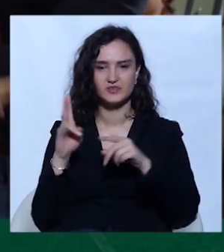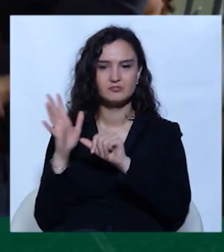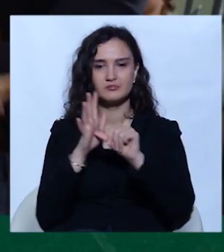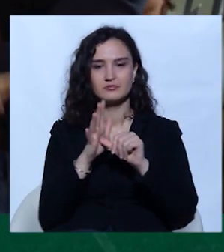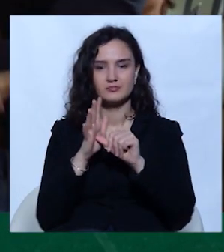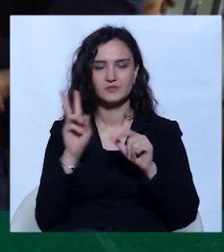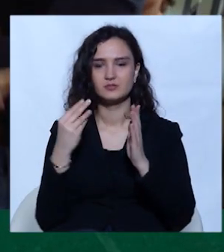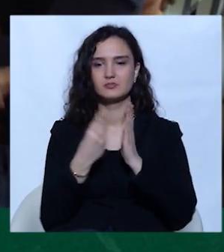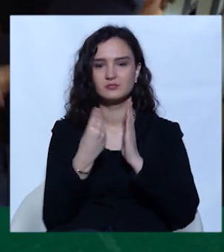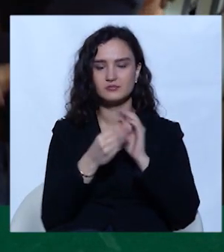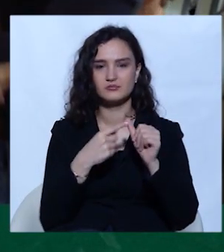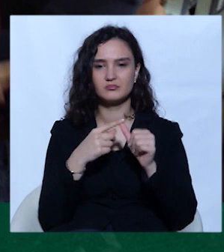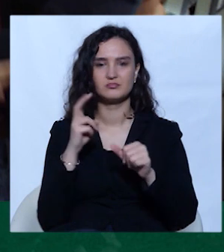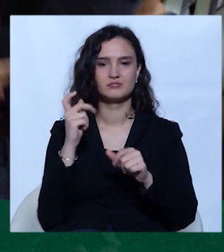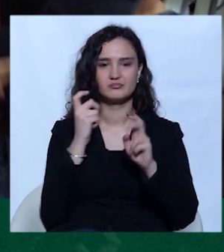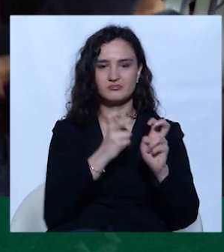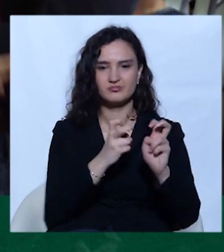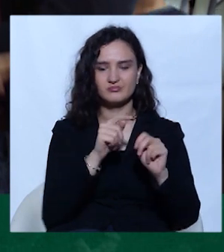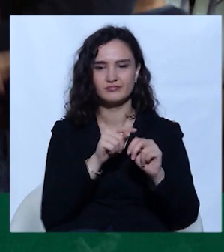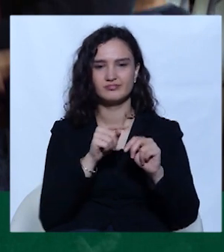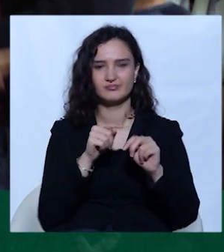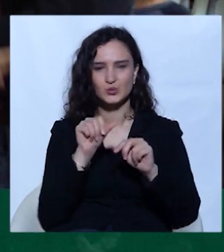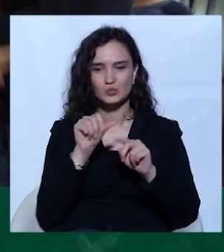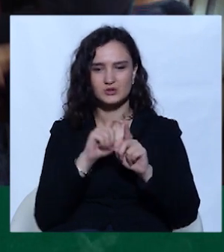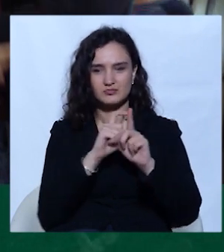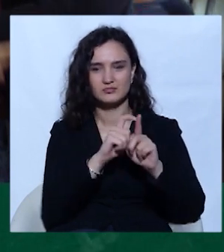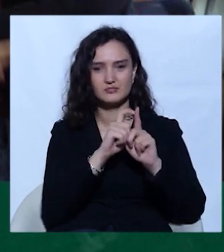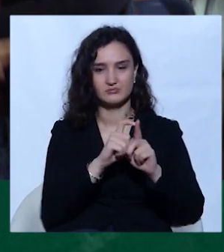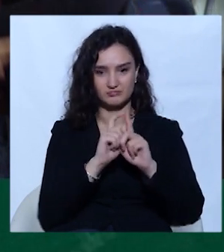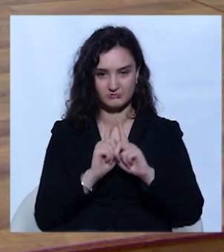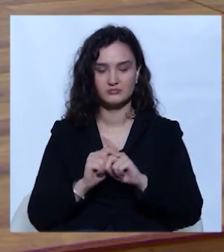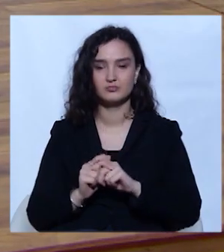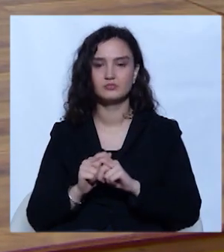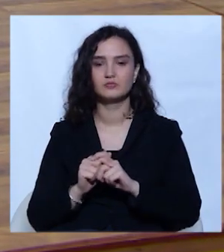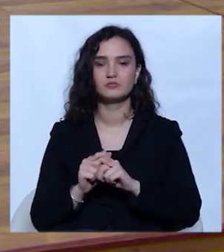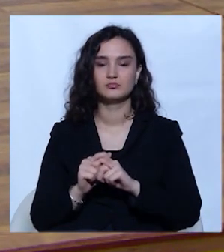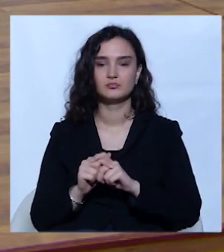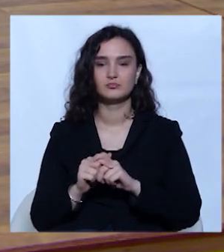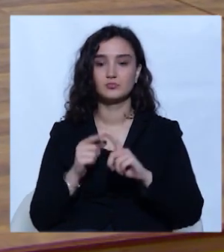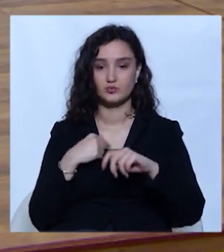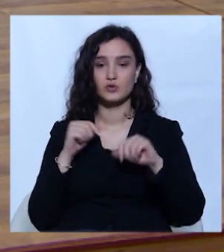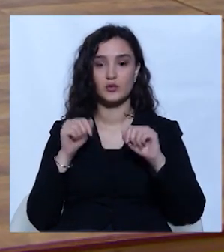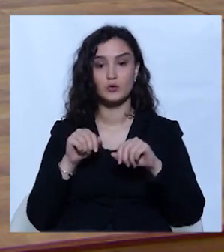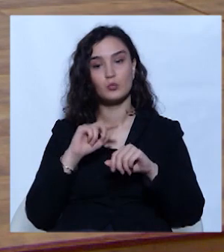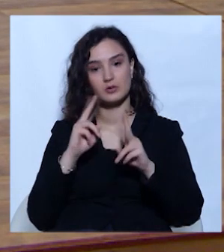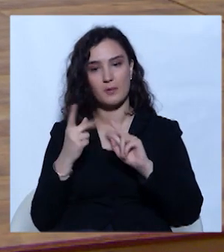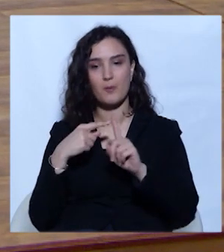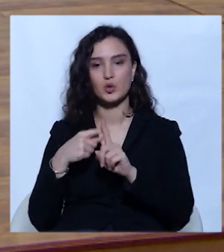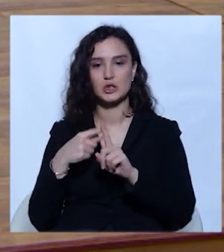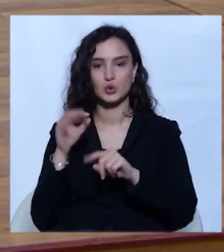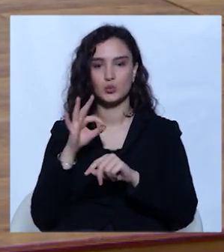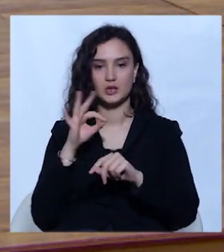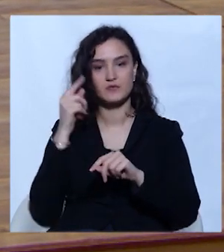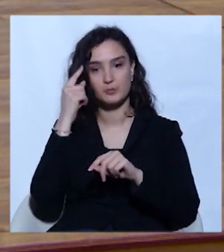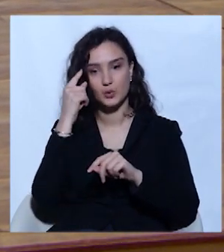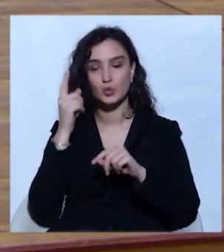the people that call him a freak on a day-to-day basis. But we can look at the positive now. Yeah. What